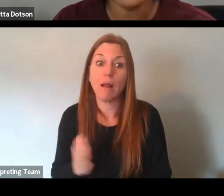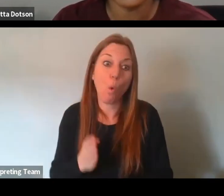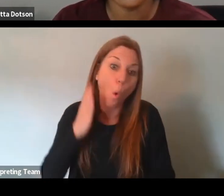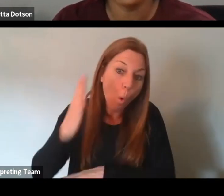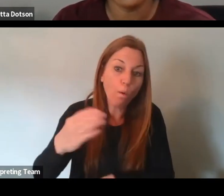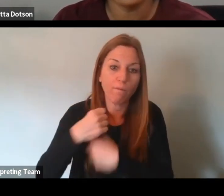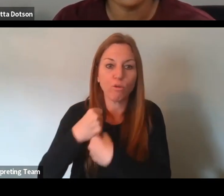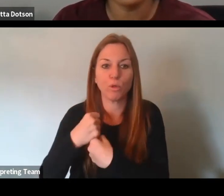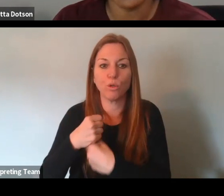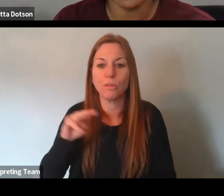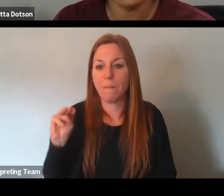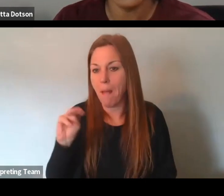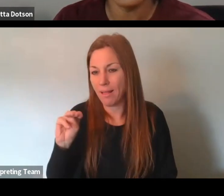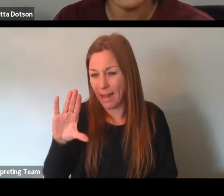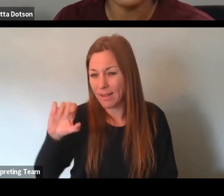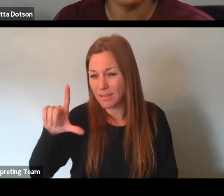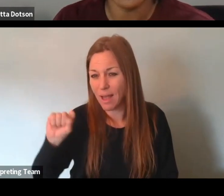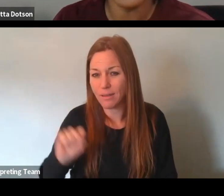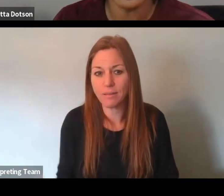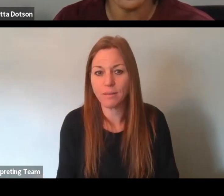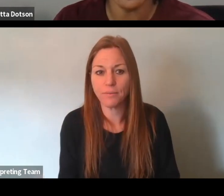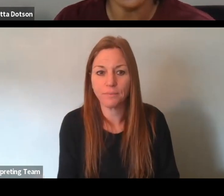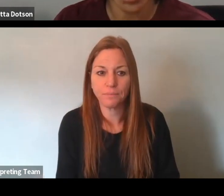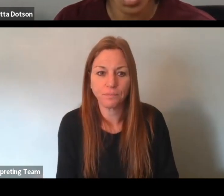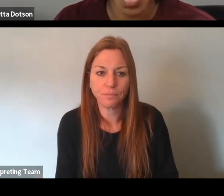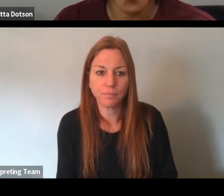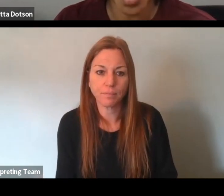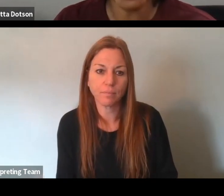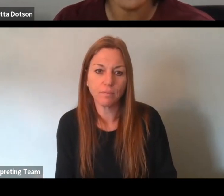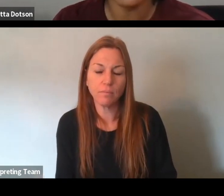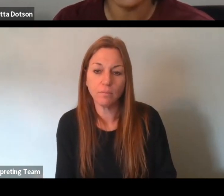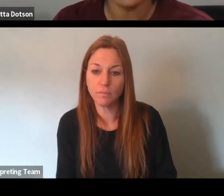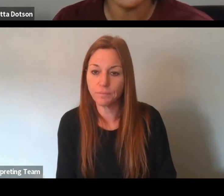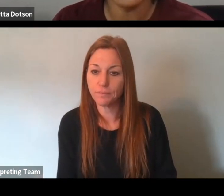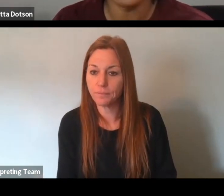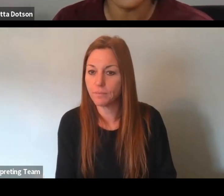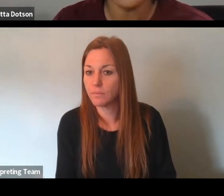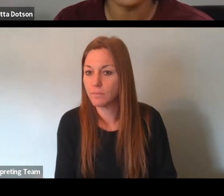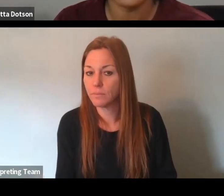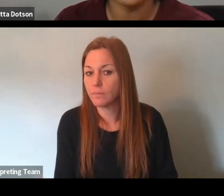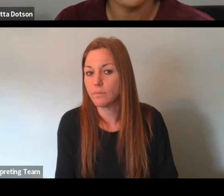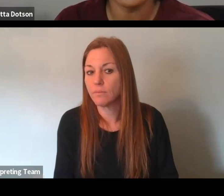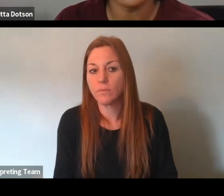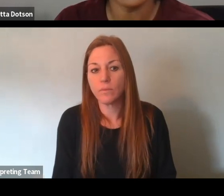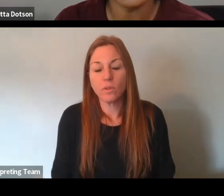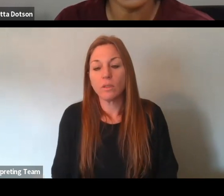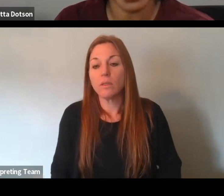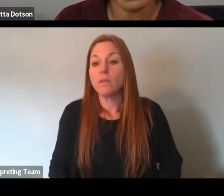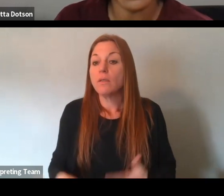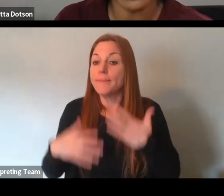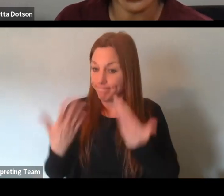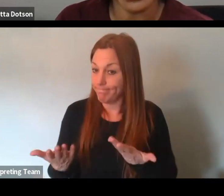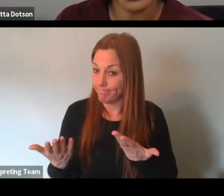We know that overall this can start to contribute to more permanent types of brain damage. And that puts a person